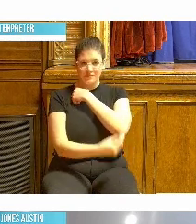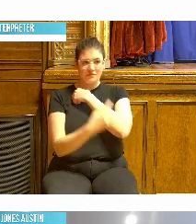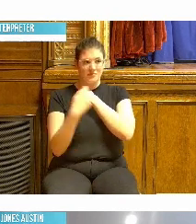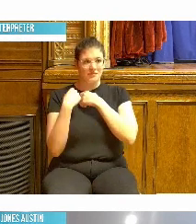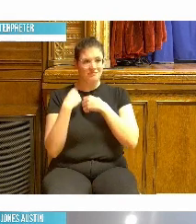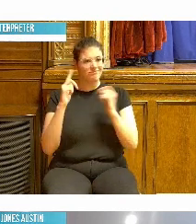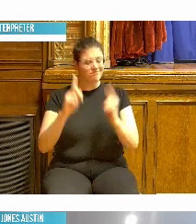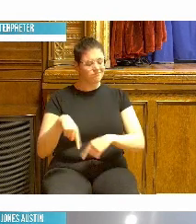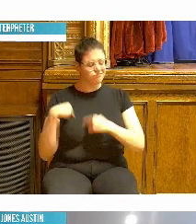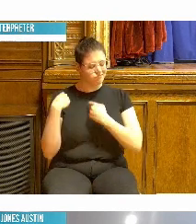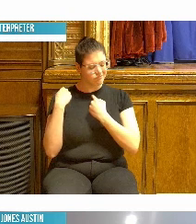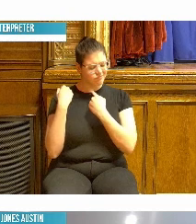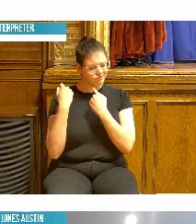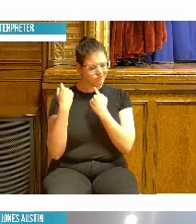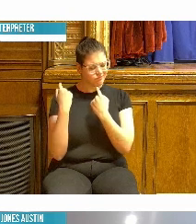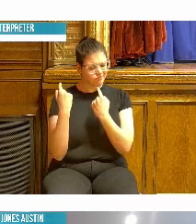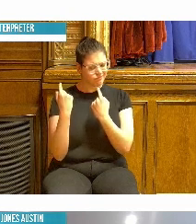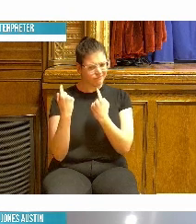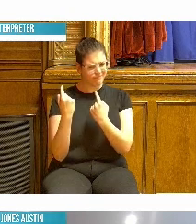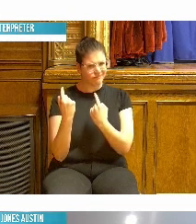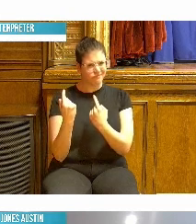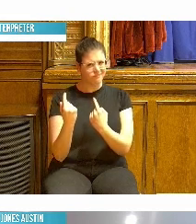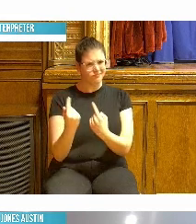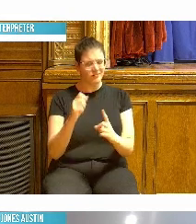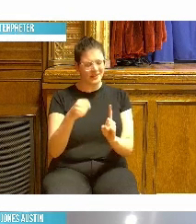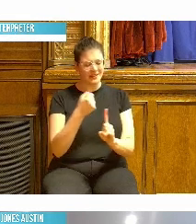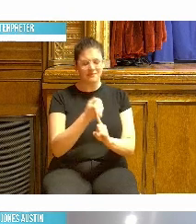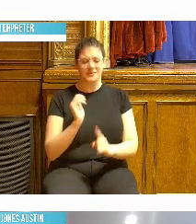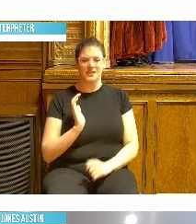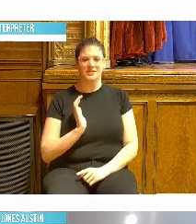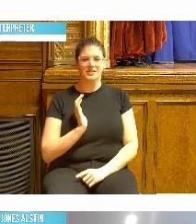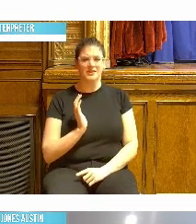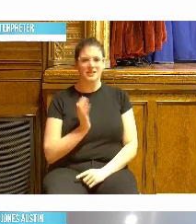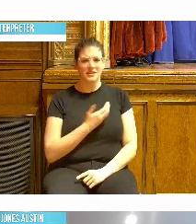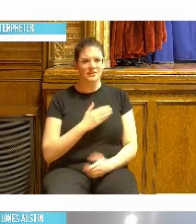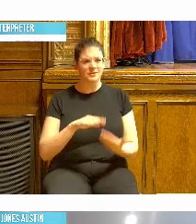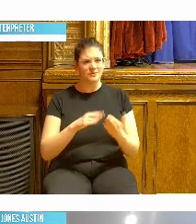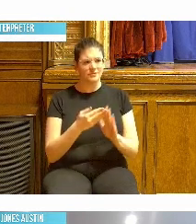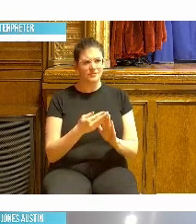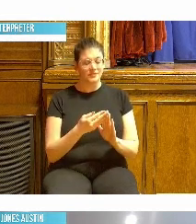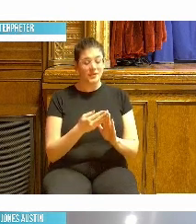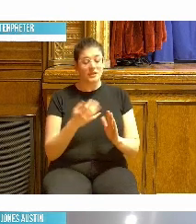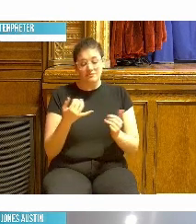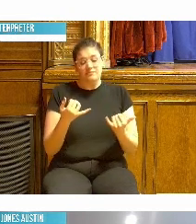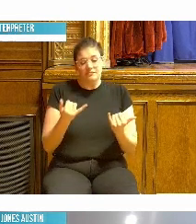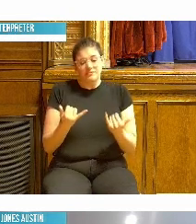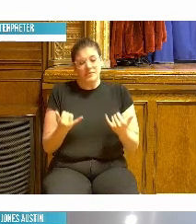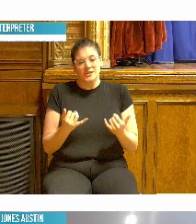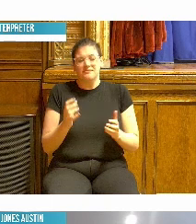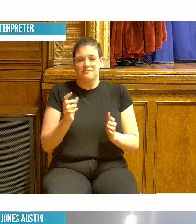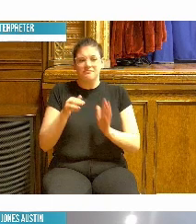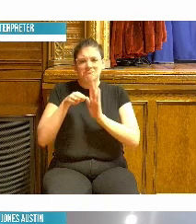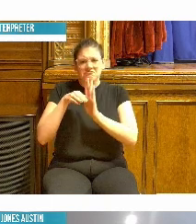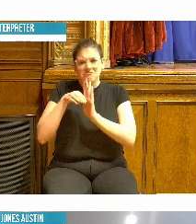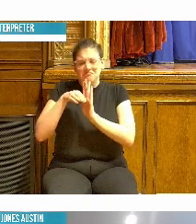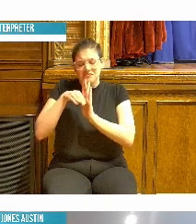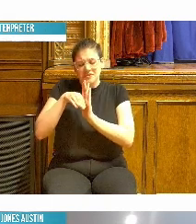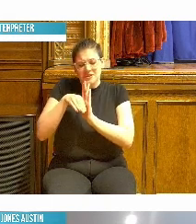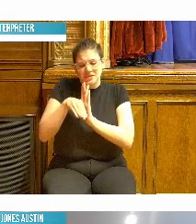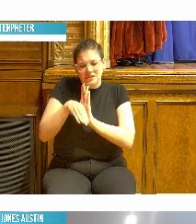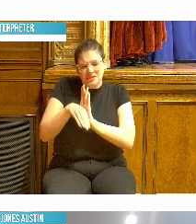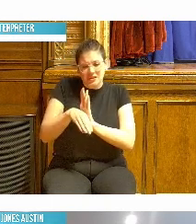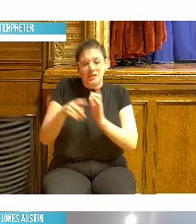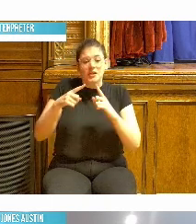plagued us for a very, very long time. And despite a decline on that poverty rate, we still hold the